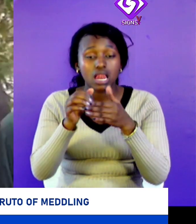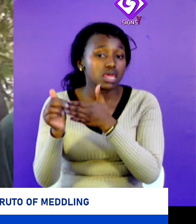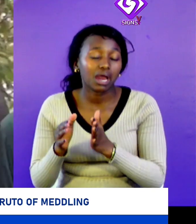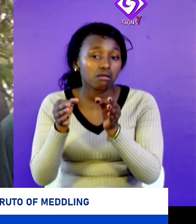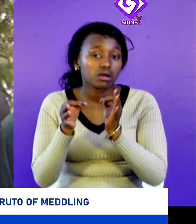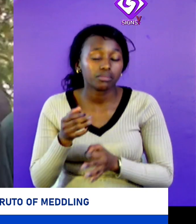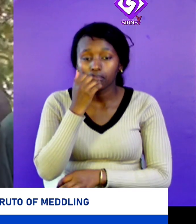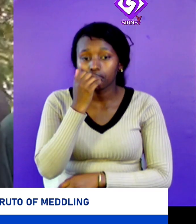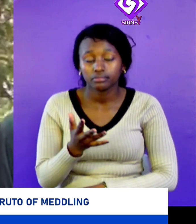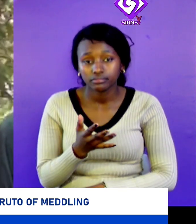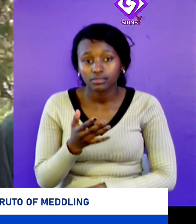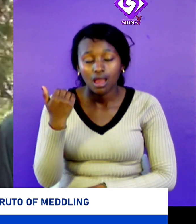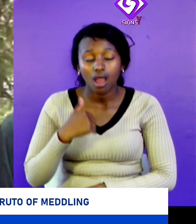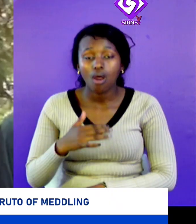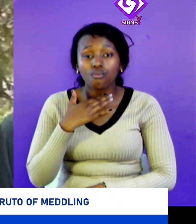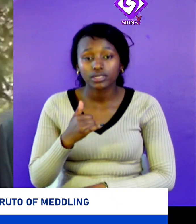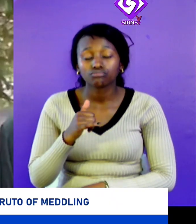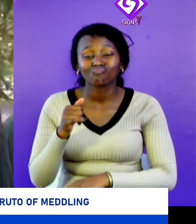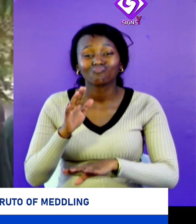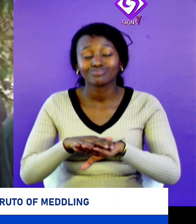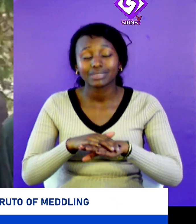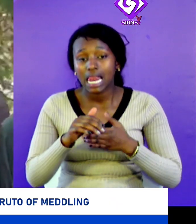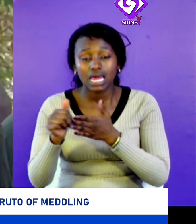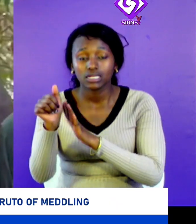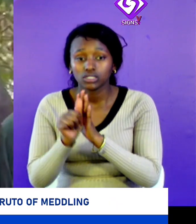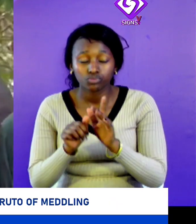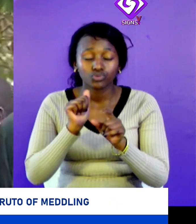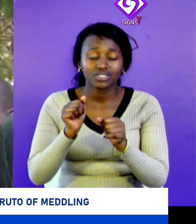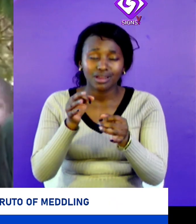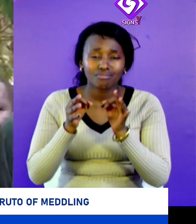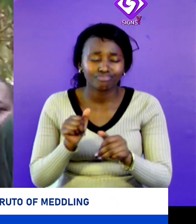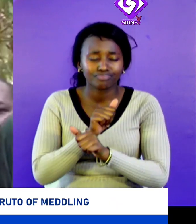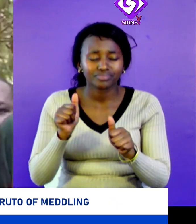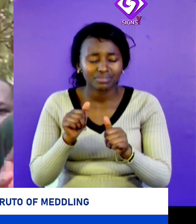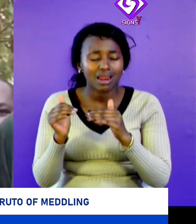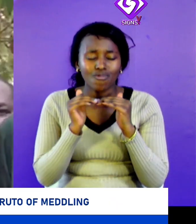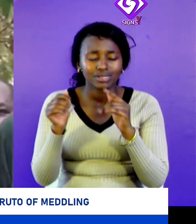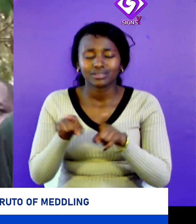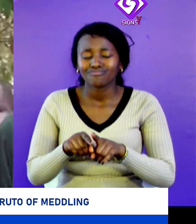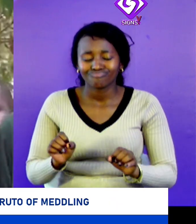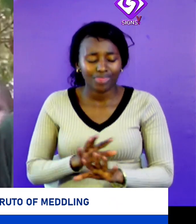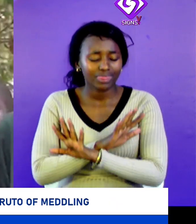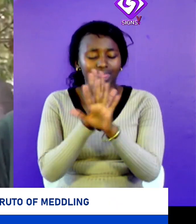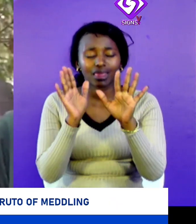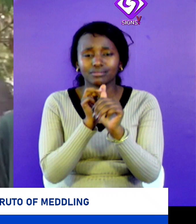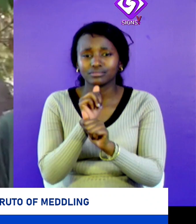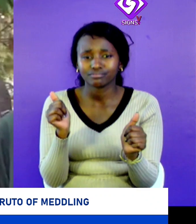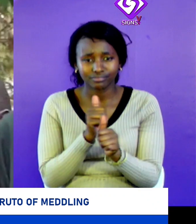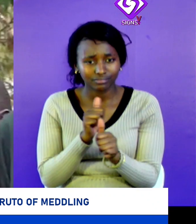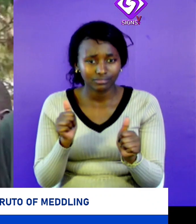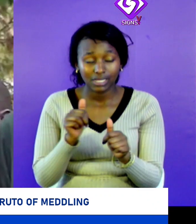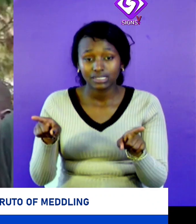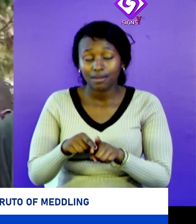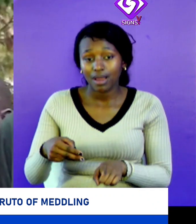government. Nataka uongozi wetu, transparency, democracy na integrity financier at the highest level of